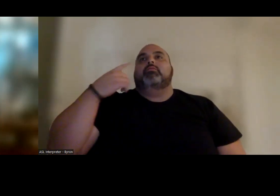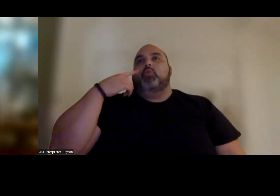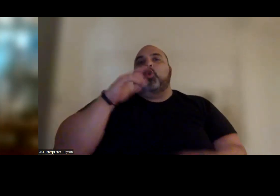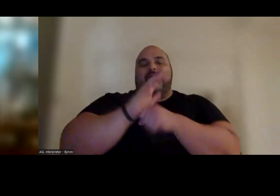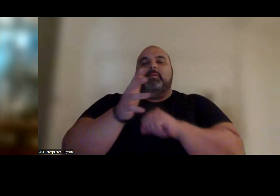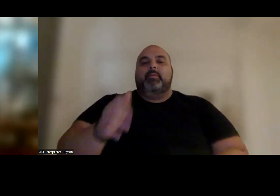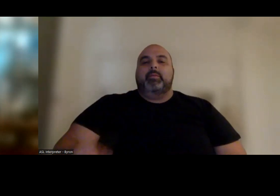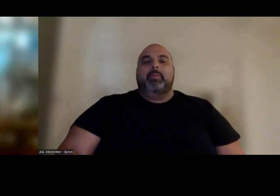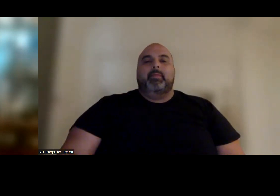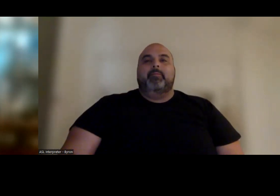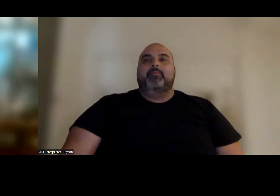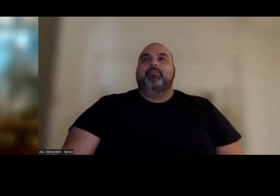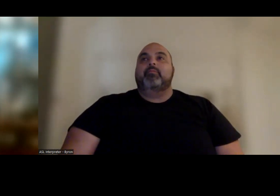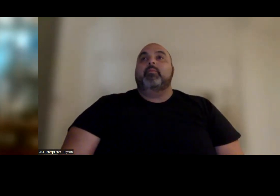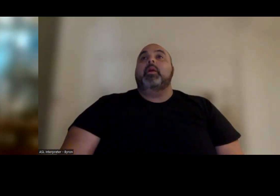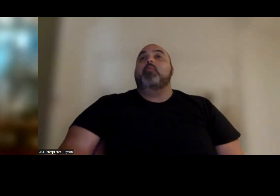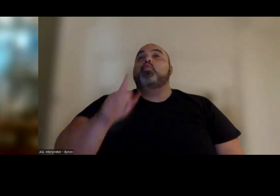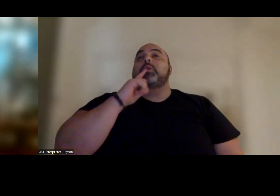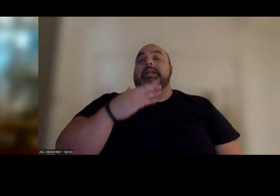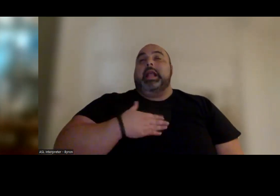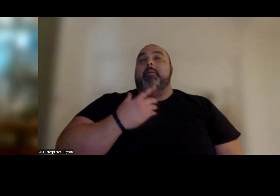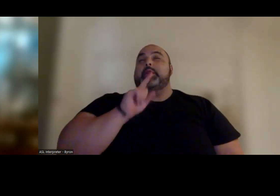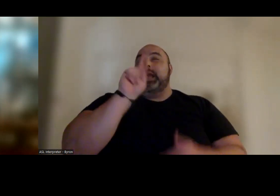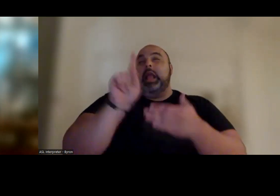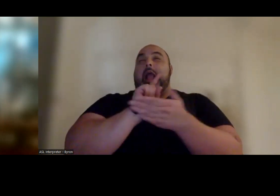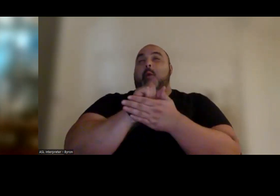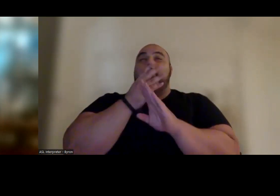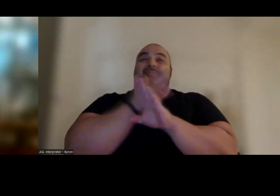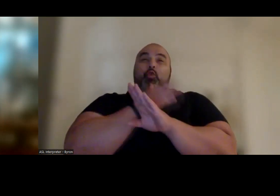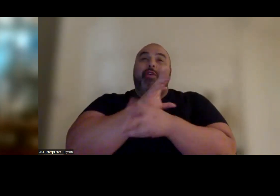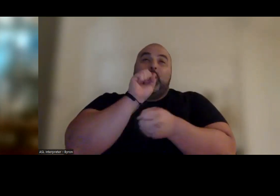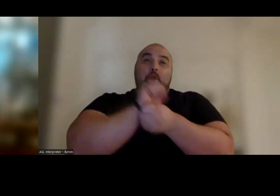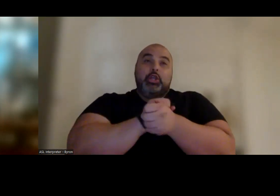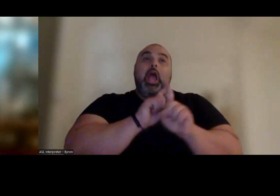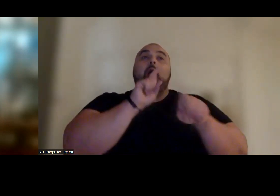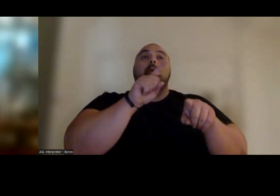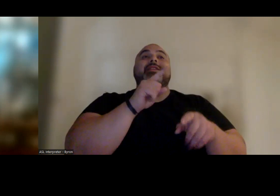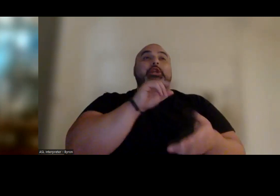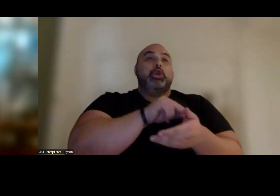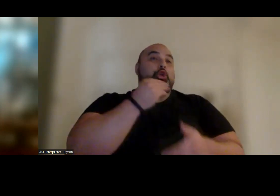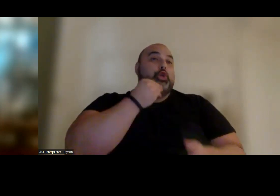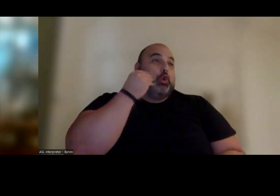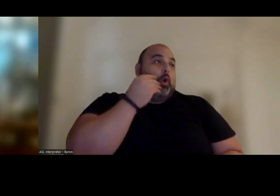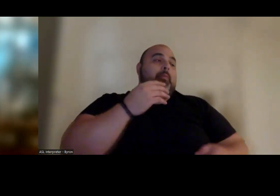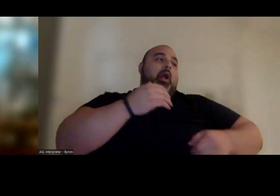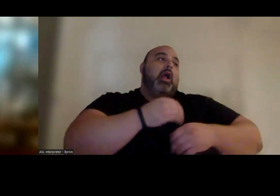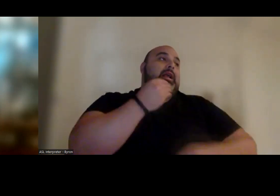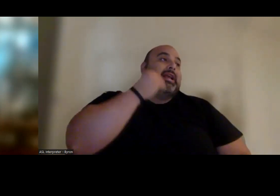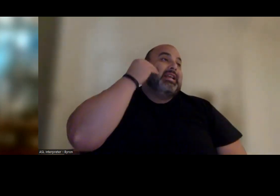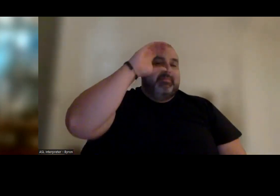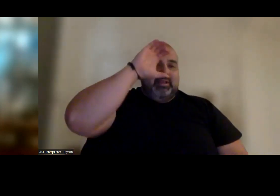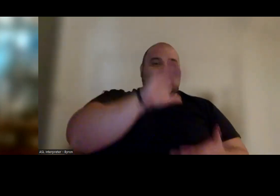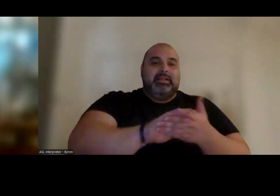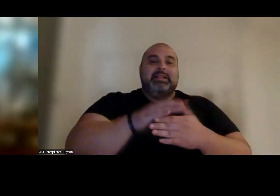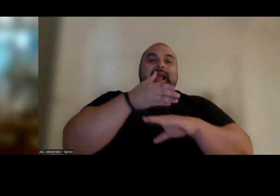But I'm especially glad that just hours before that lockdown, I stopped by the nursing home and hugged and kissed my husband. After